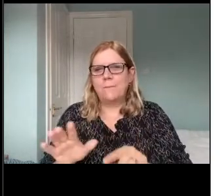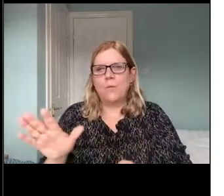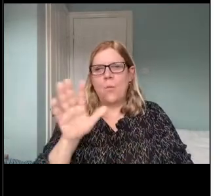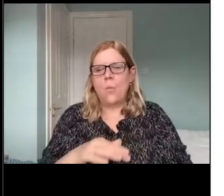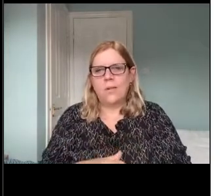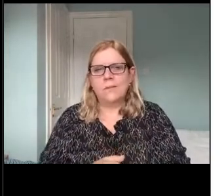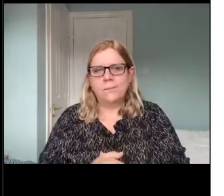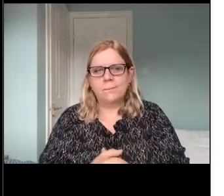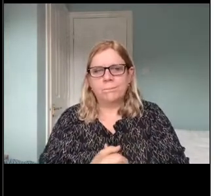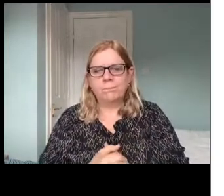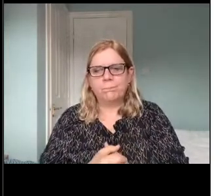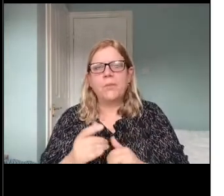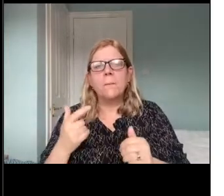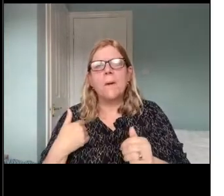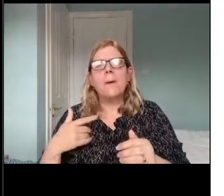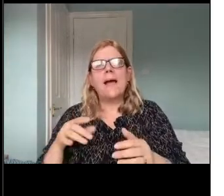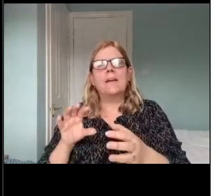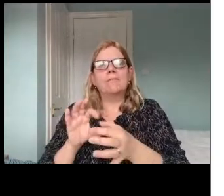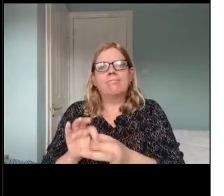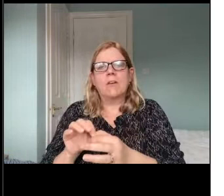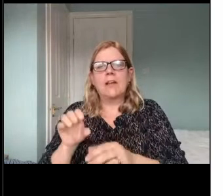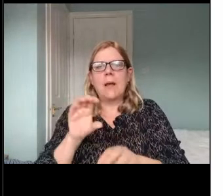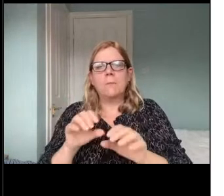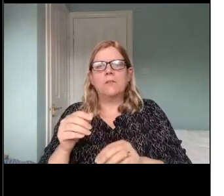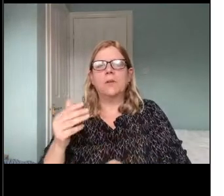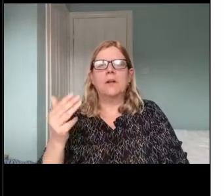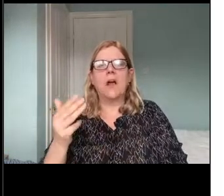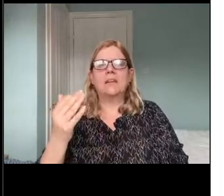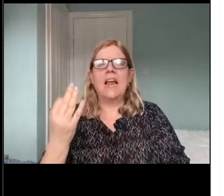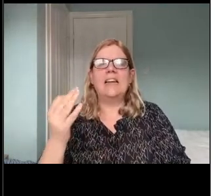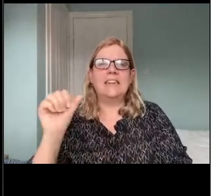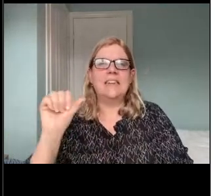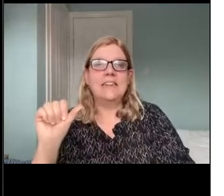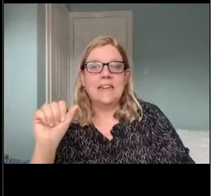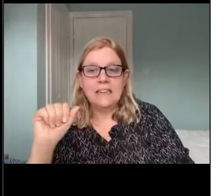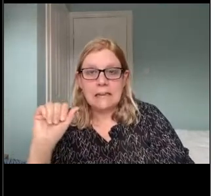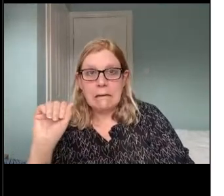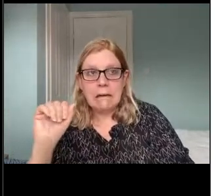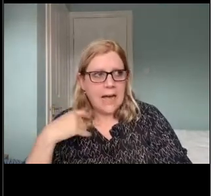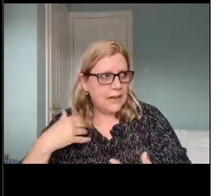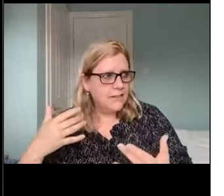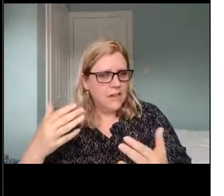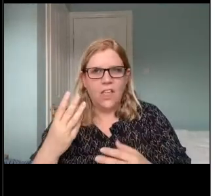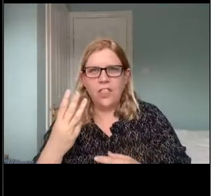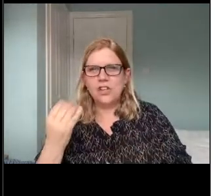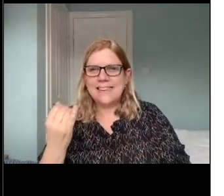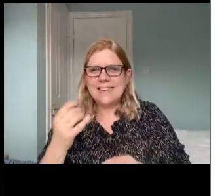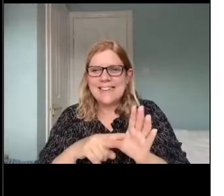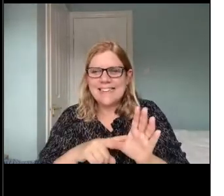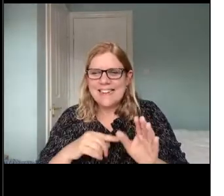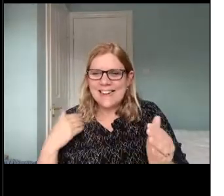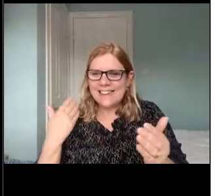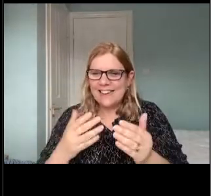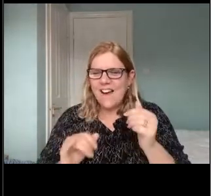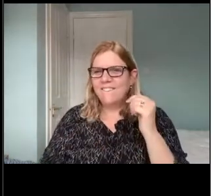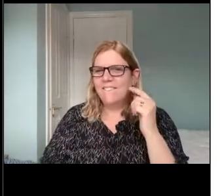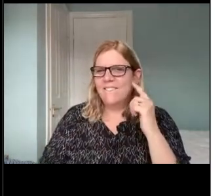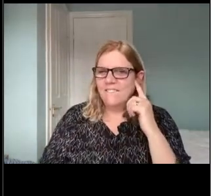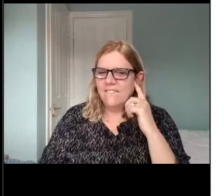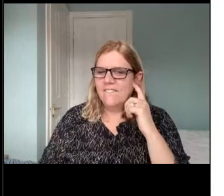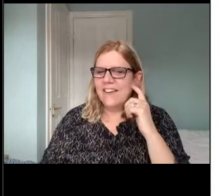that somehow. I'm sure that's the same for many people, that enthusiasm is sparked at a young age. So I went to university in 1986, which